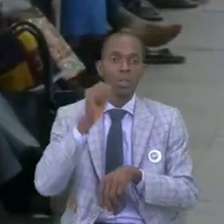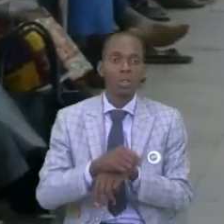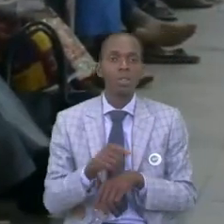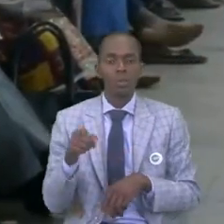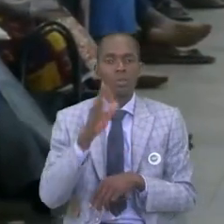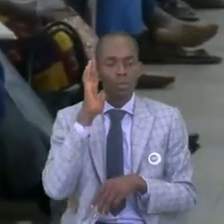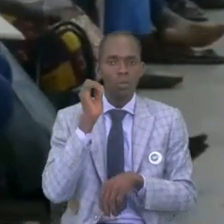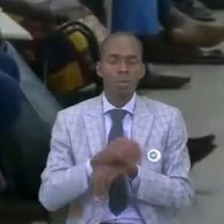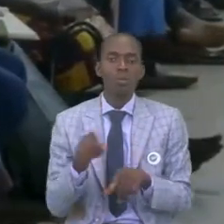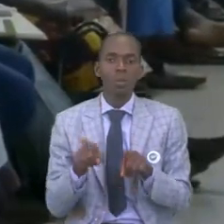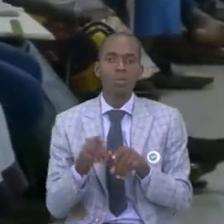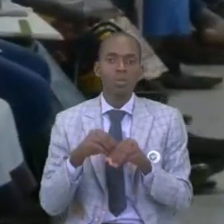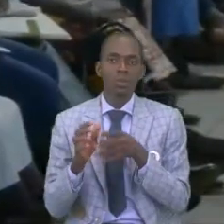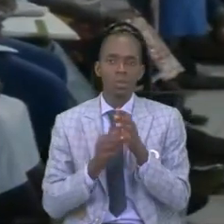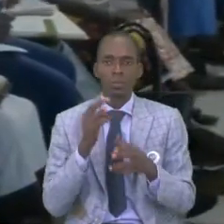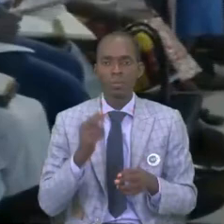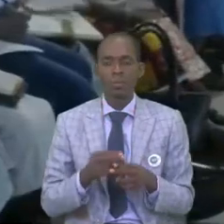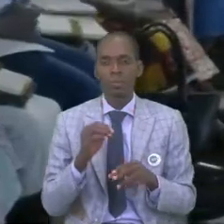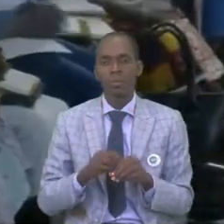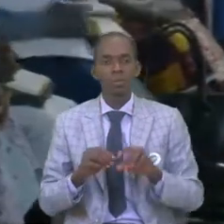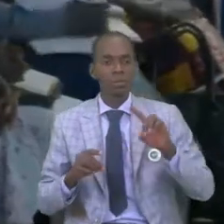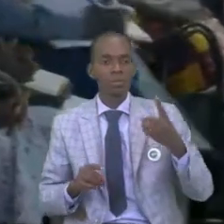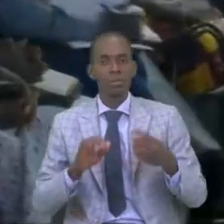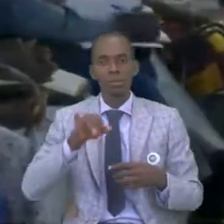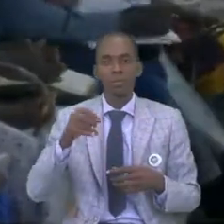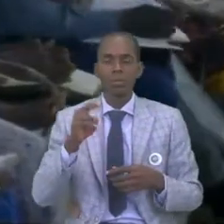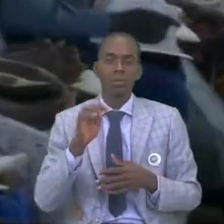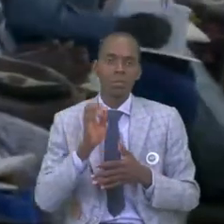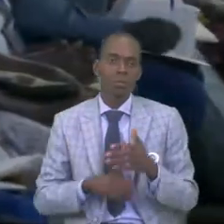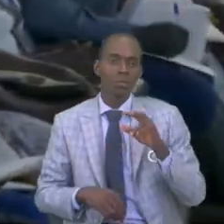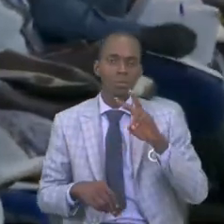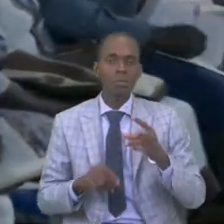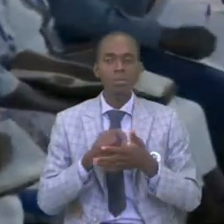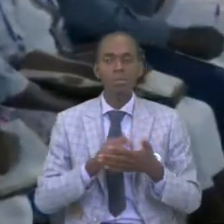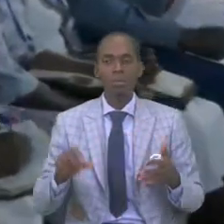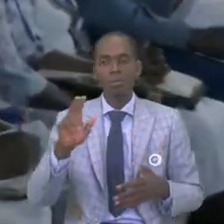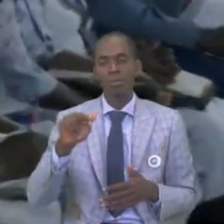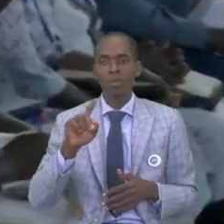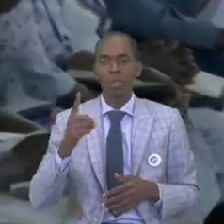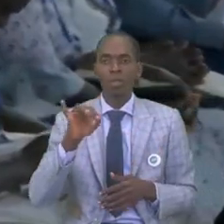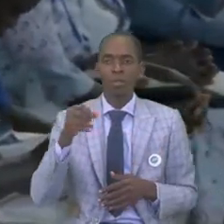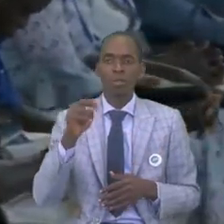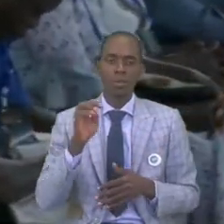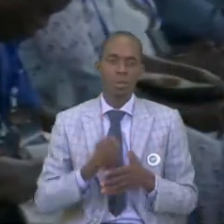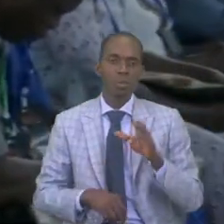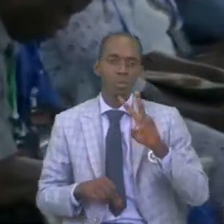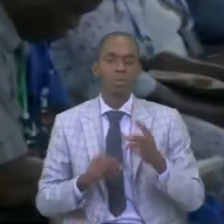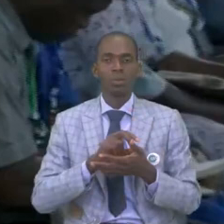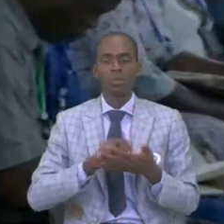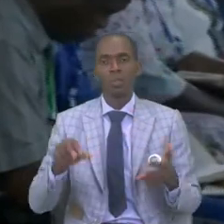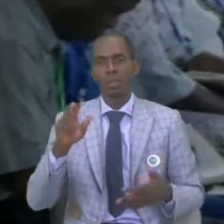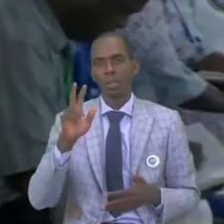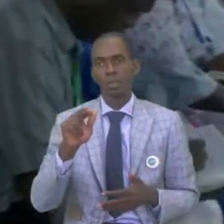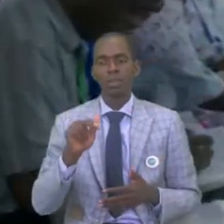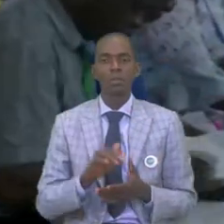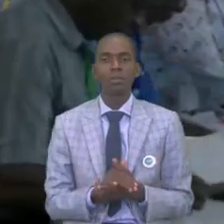overcome. Look at 1 John chapter 2, and I'm reading from verse 13. 1 John chapter 2, we're looking at